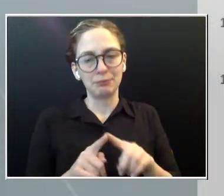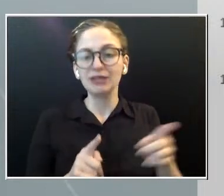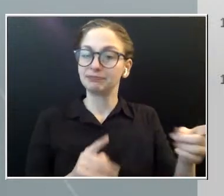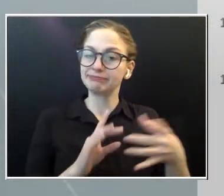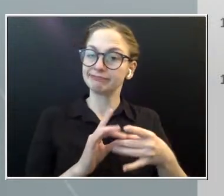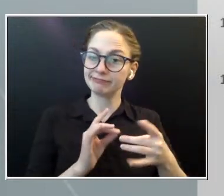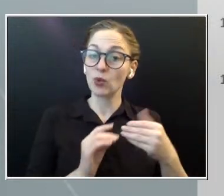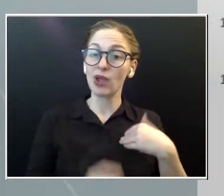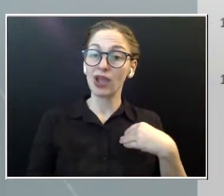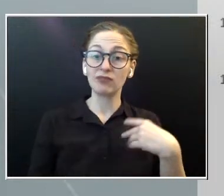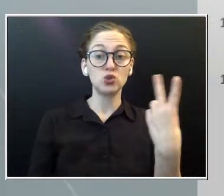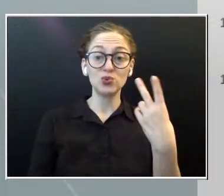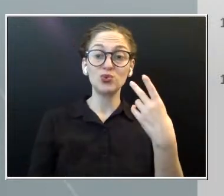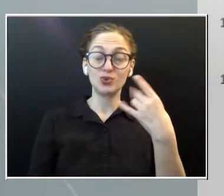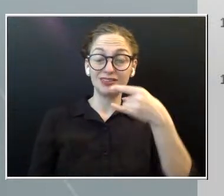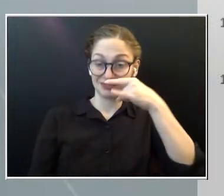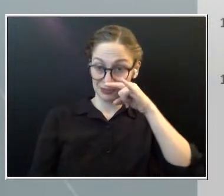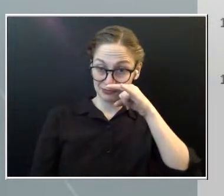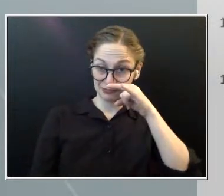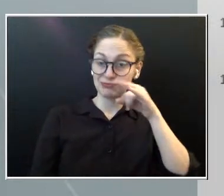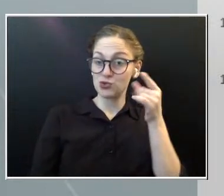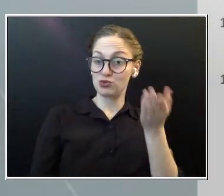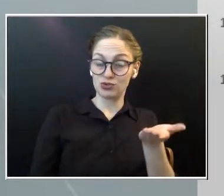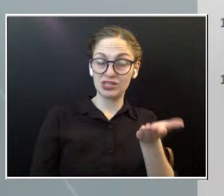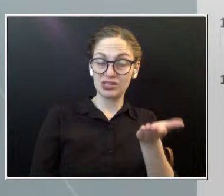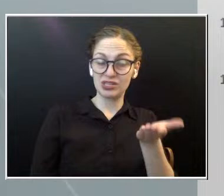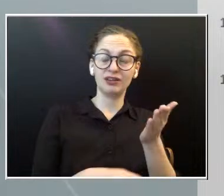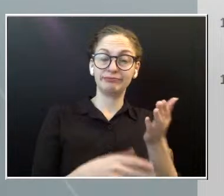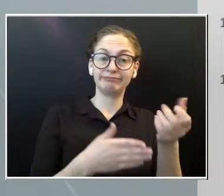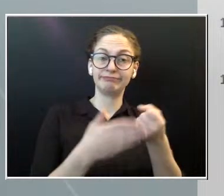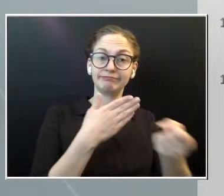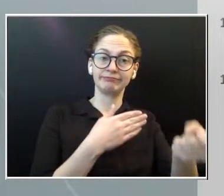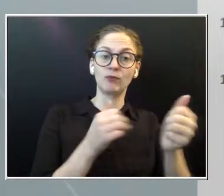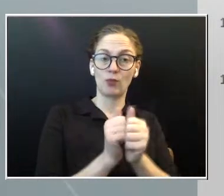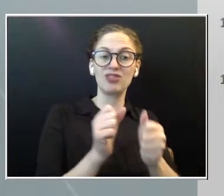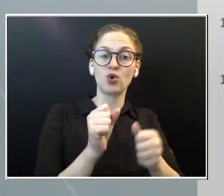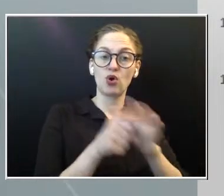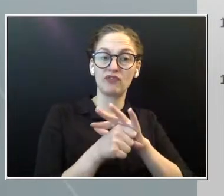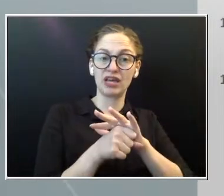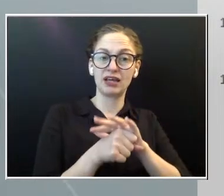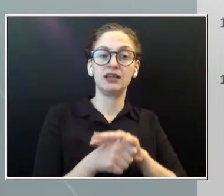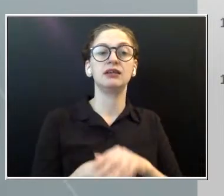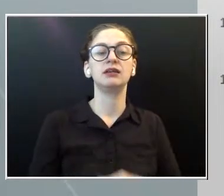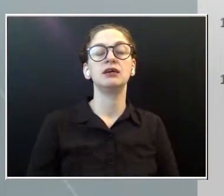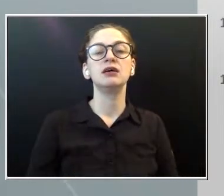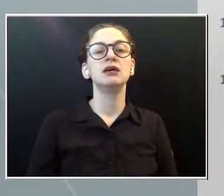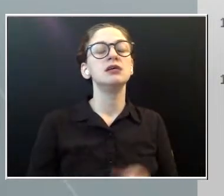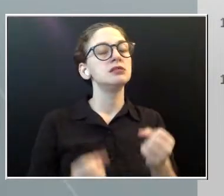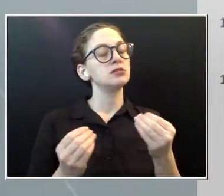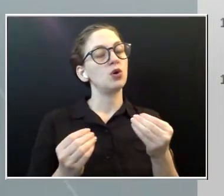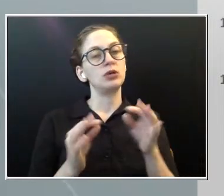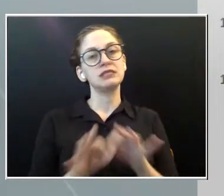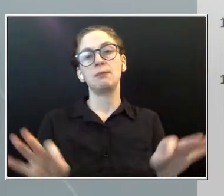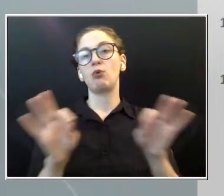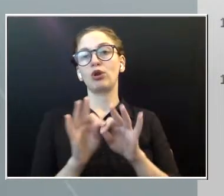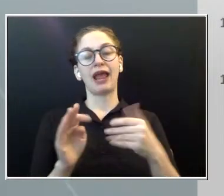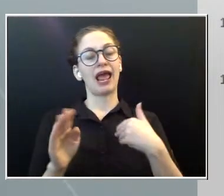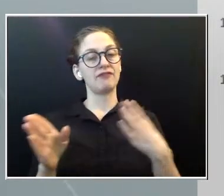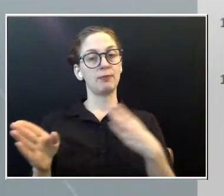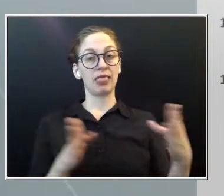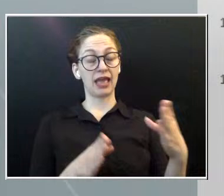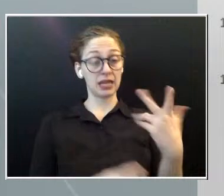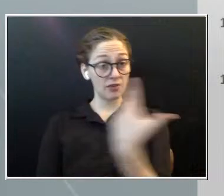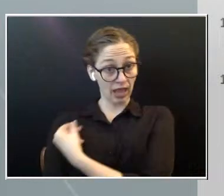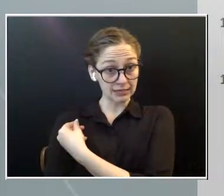admissions. You know, I think it's just, again, prepare, have that plan, you know, get vaccinated, but have a plan. If you do